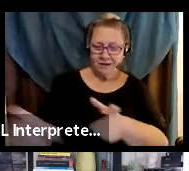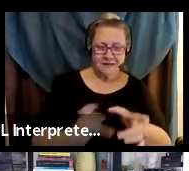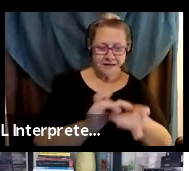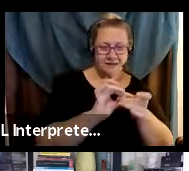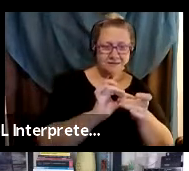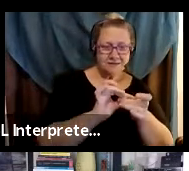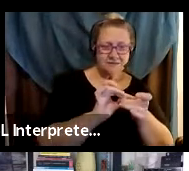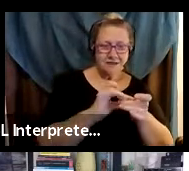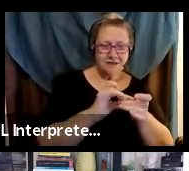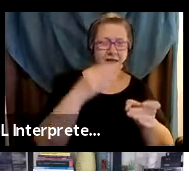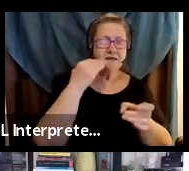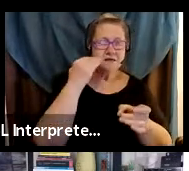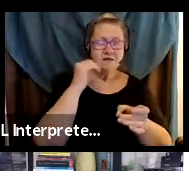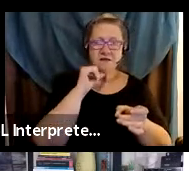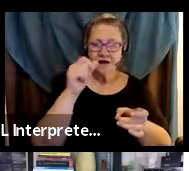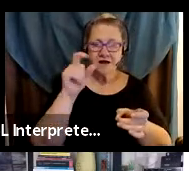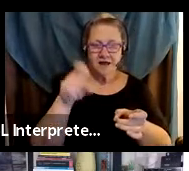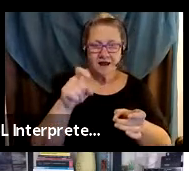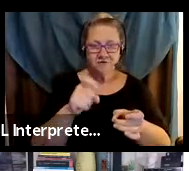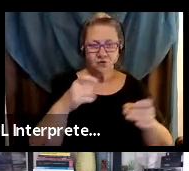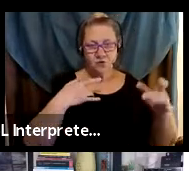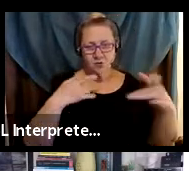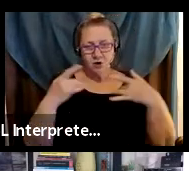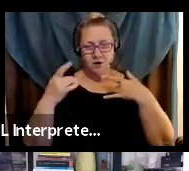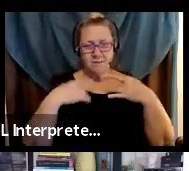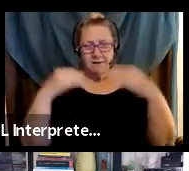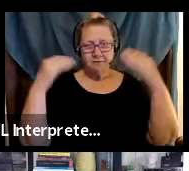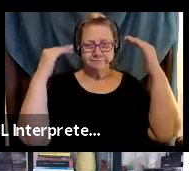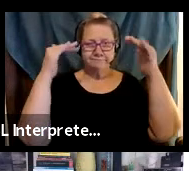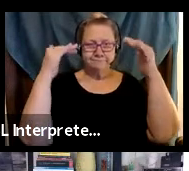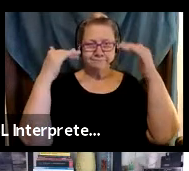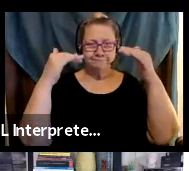about, these various tiers as much.